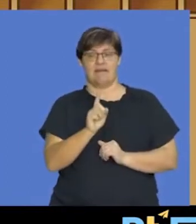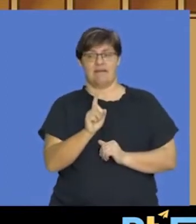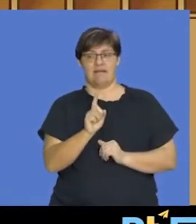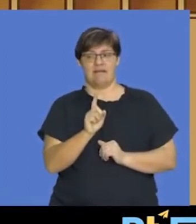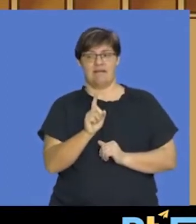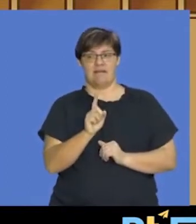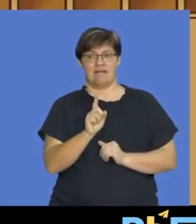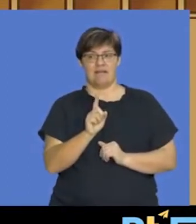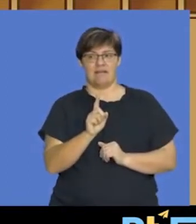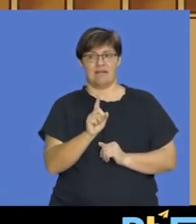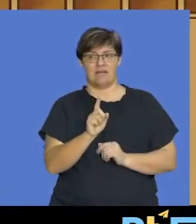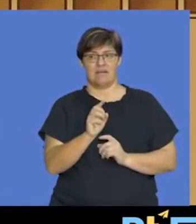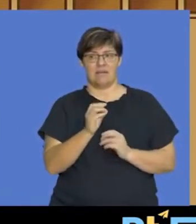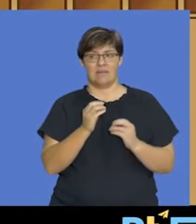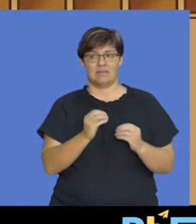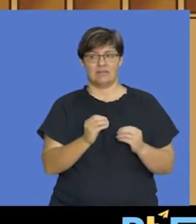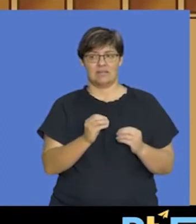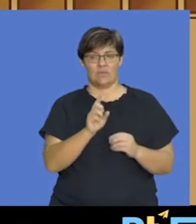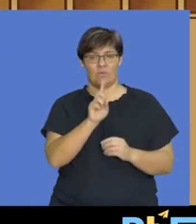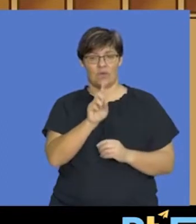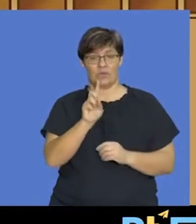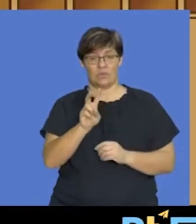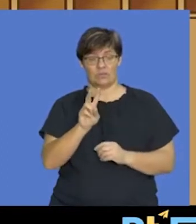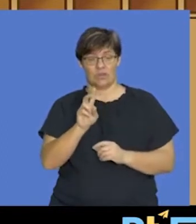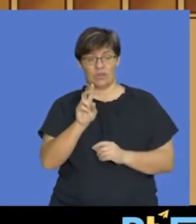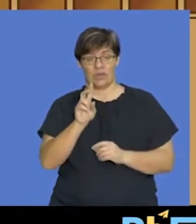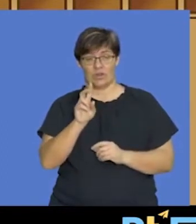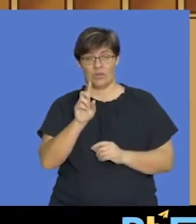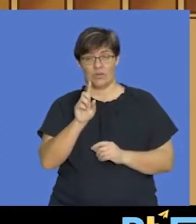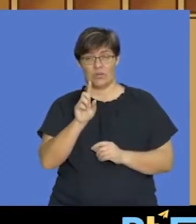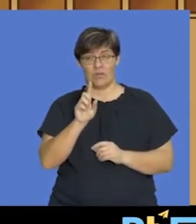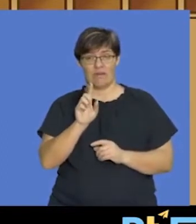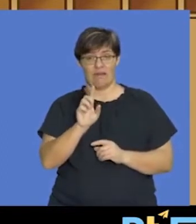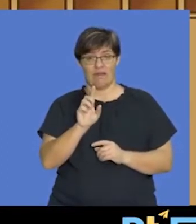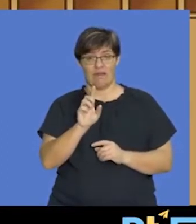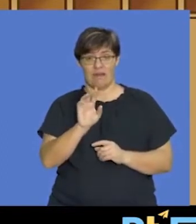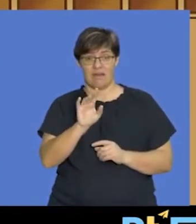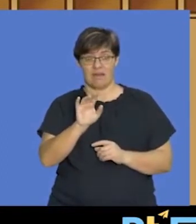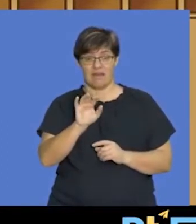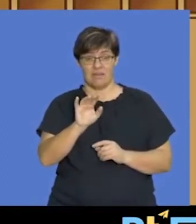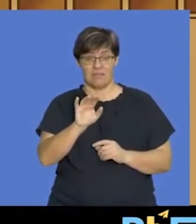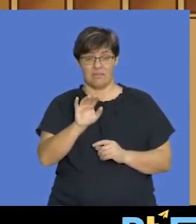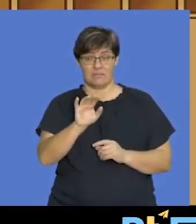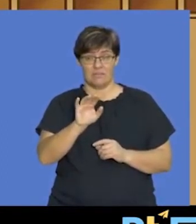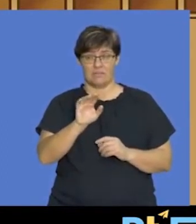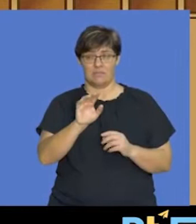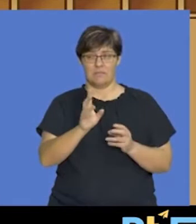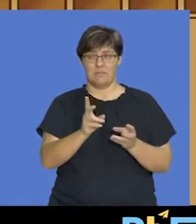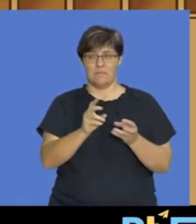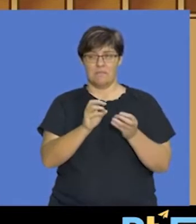We get in there, 112, 113, 100, there we go.